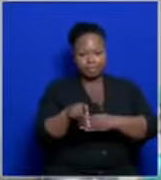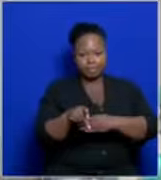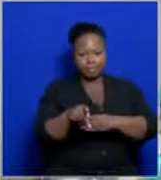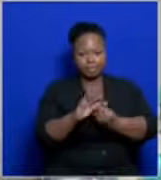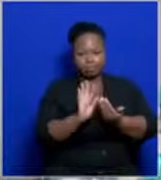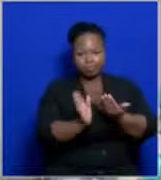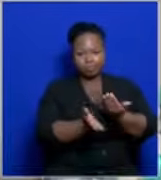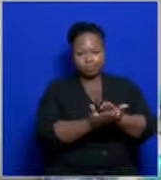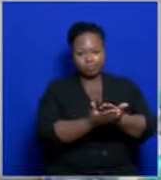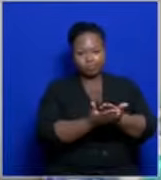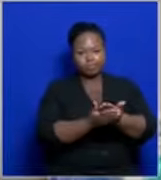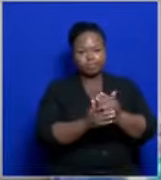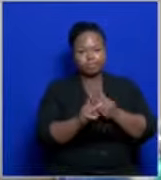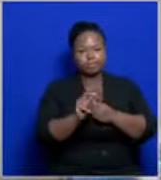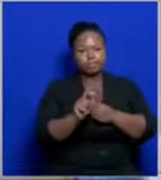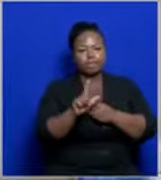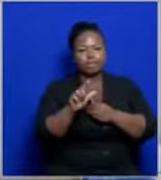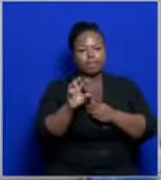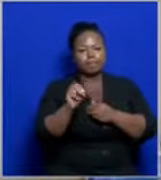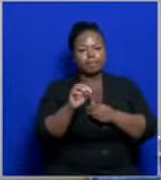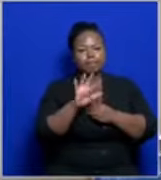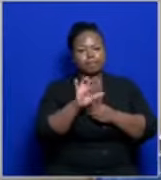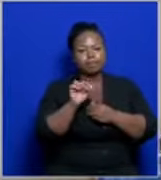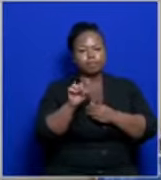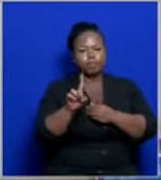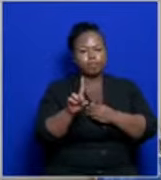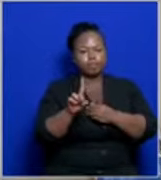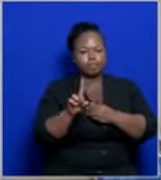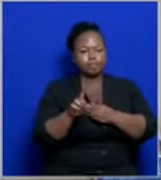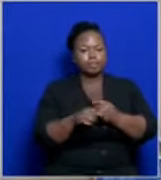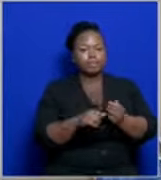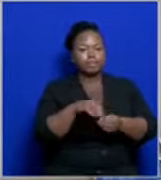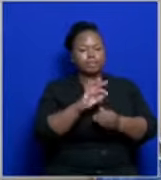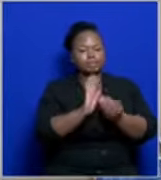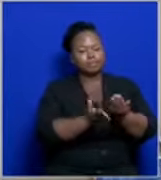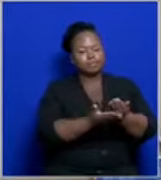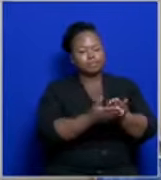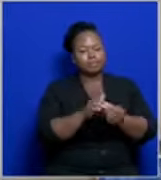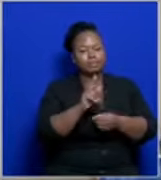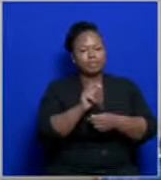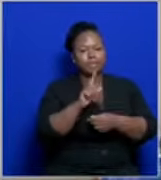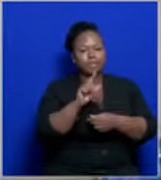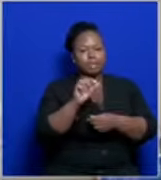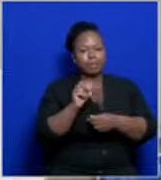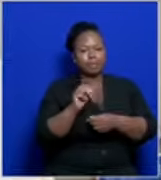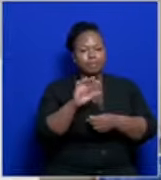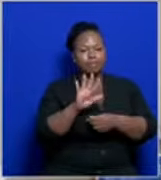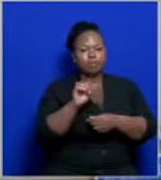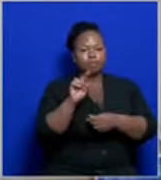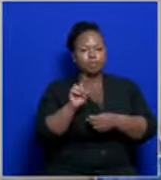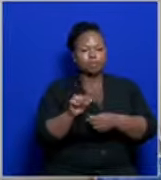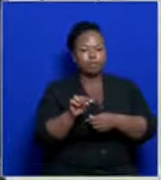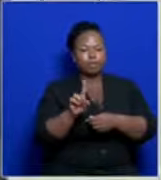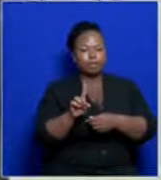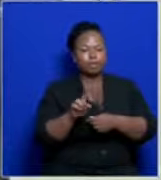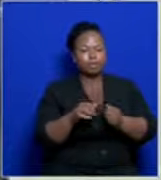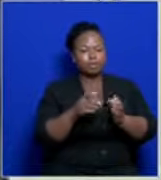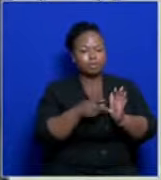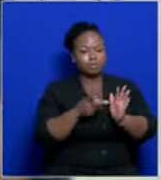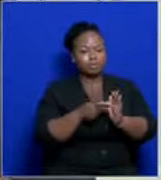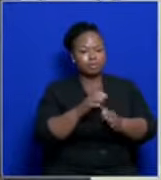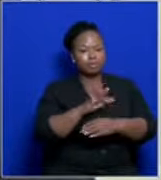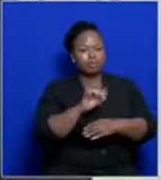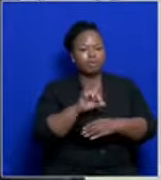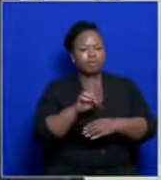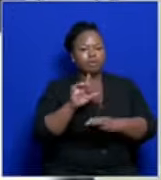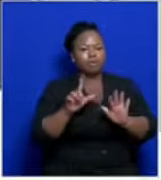TLM 5.1. Annexure TLM 5.1 starts at page 517 of the big